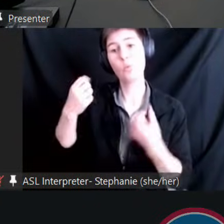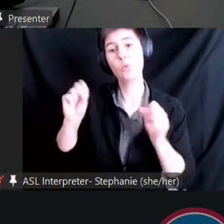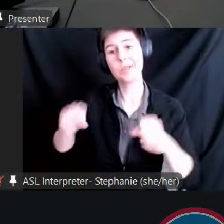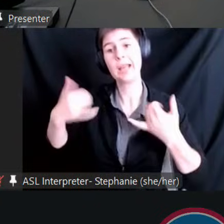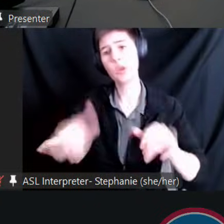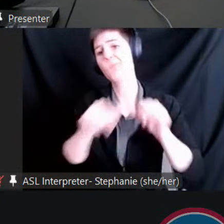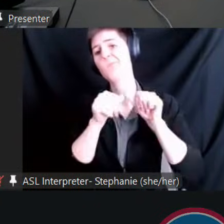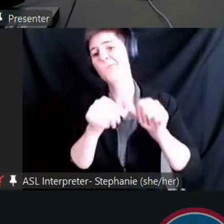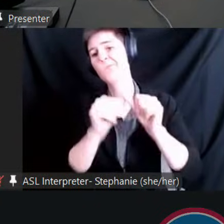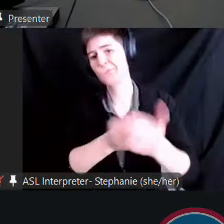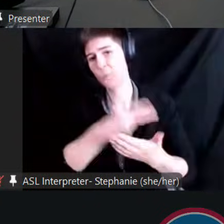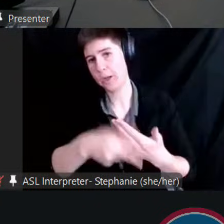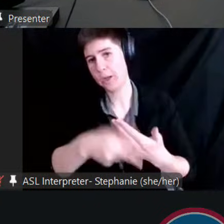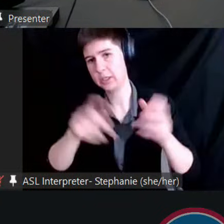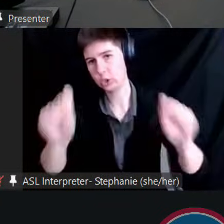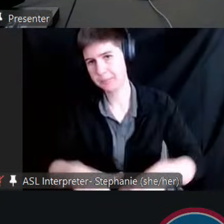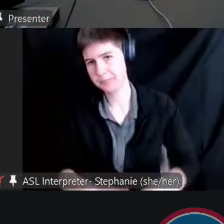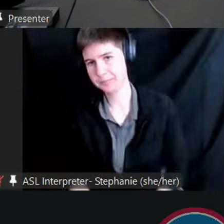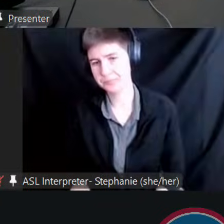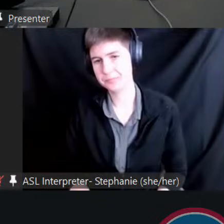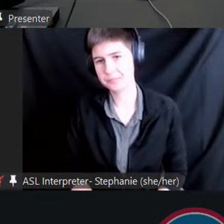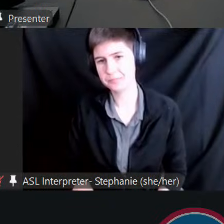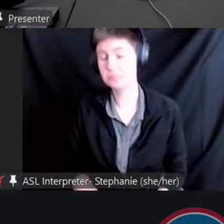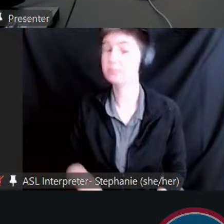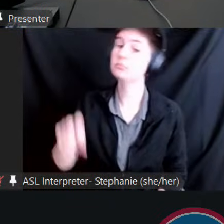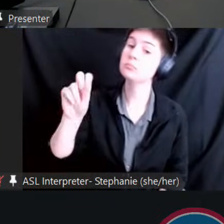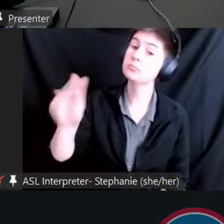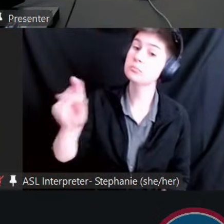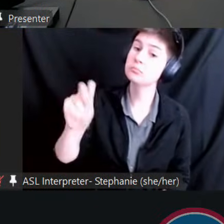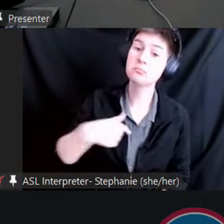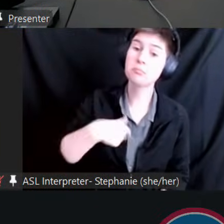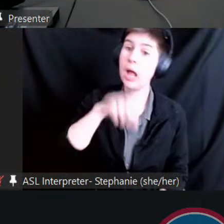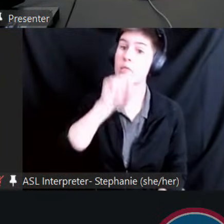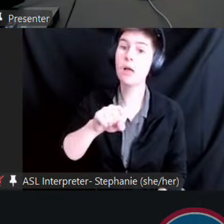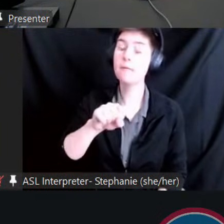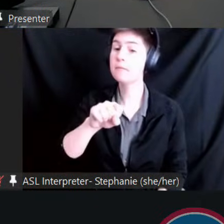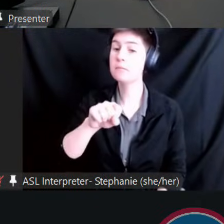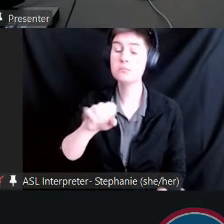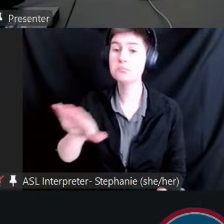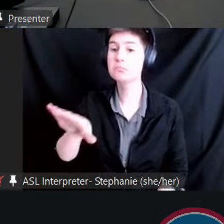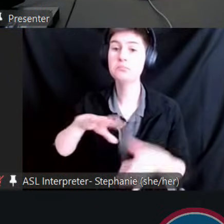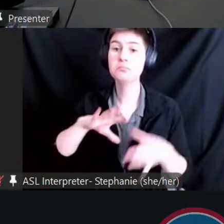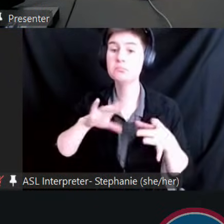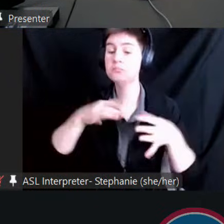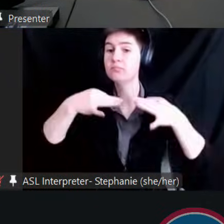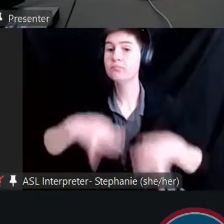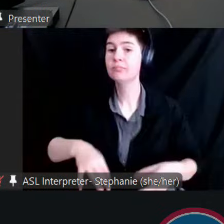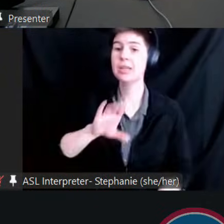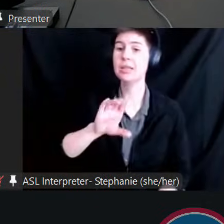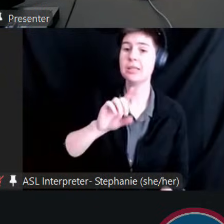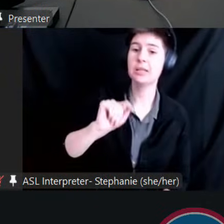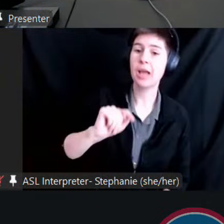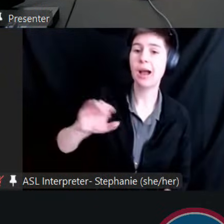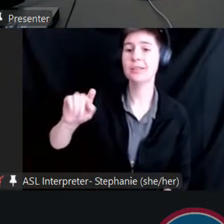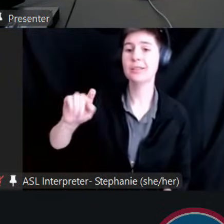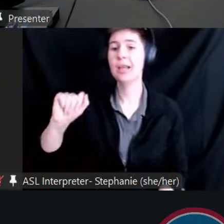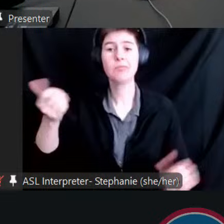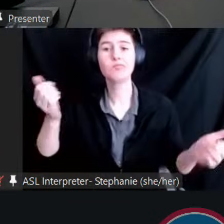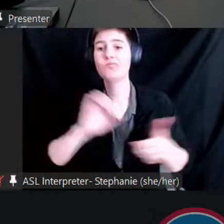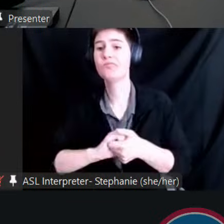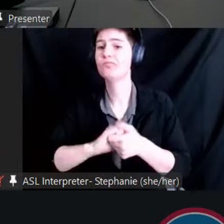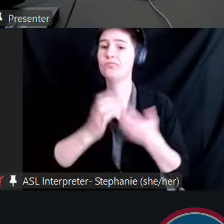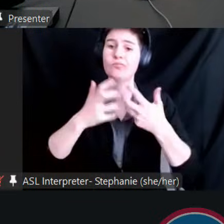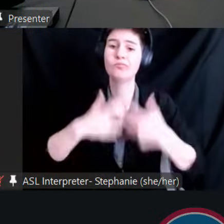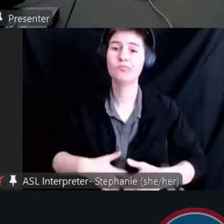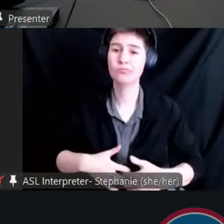perfect. No, I love hearing the efficiencies that CTA and CDOT achieve together. So I think these funding cuts feel just super undeserved, right at the harm of road